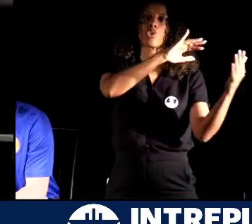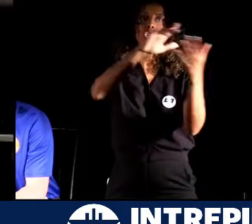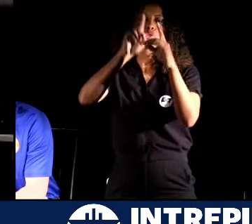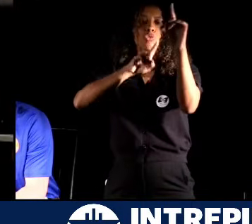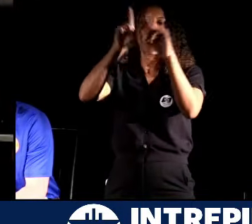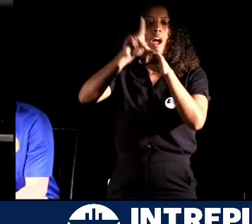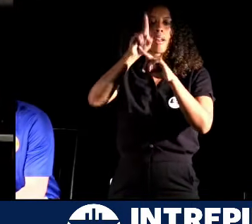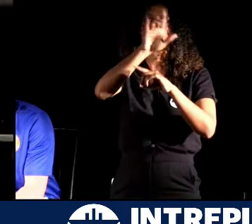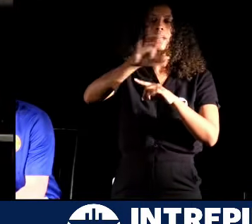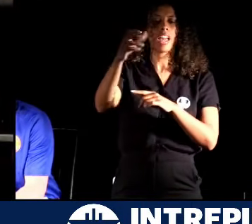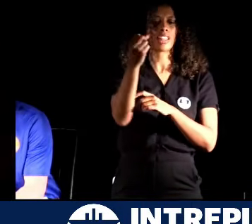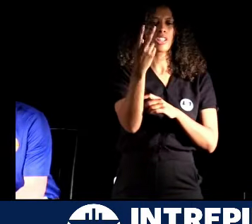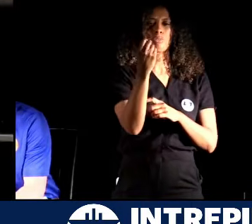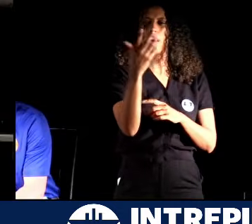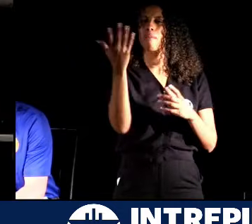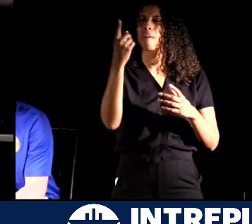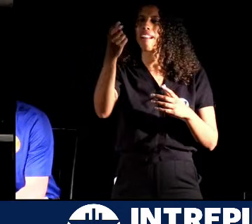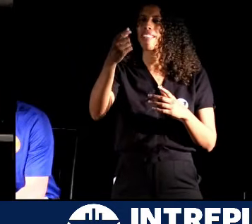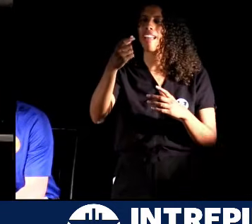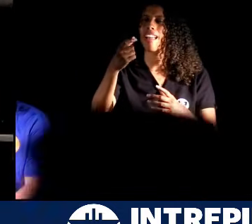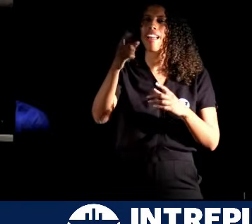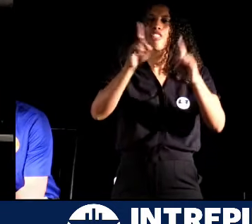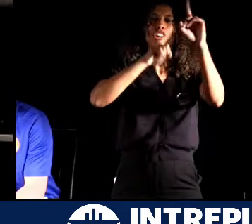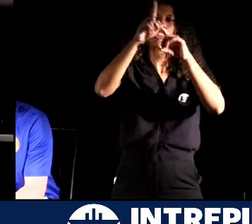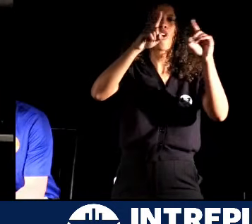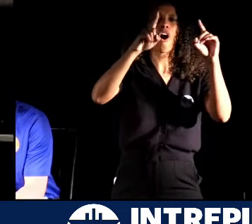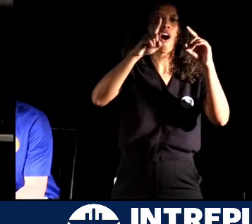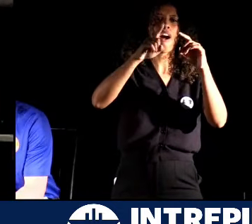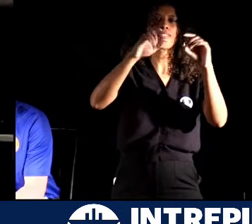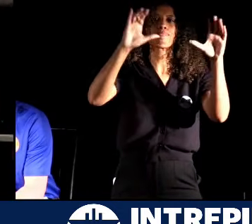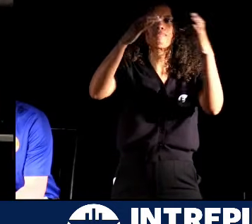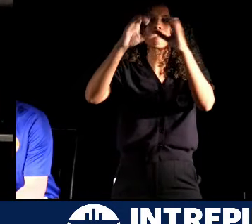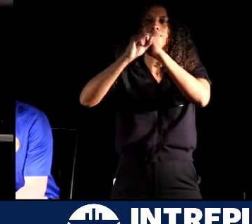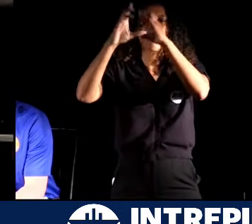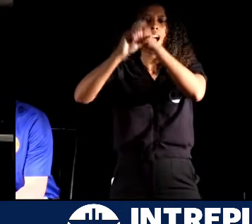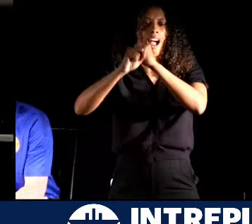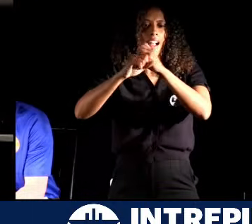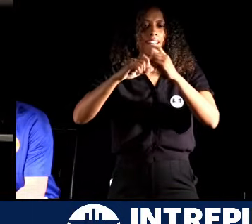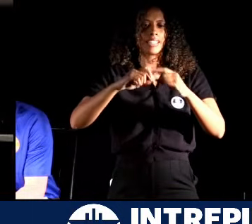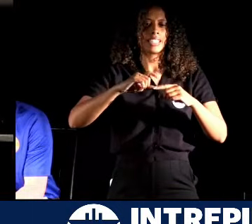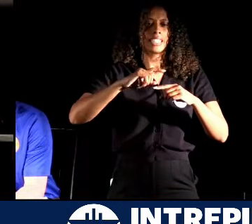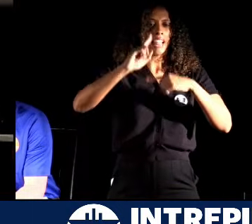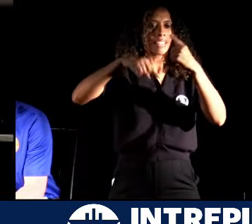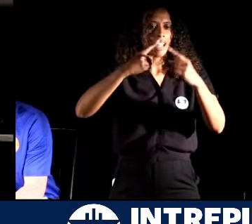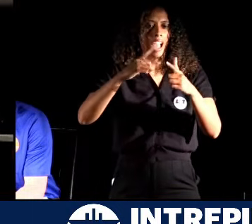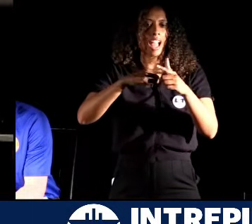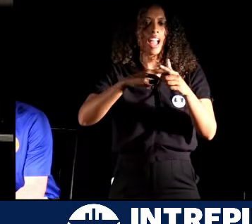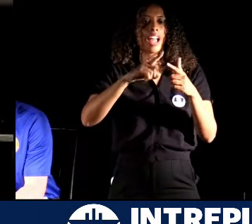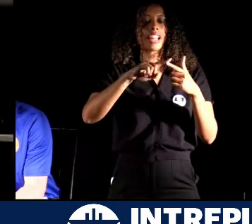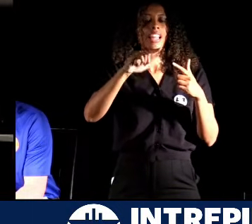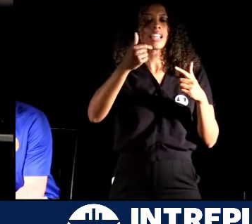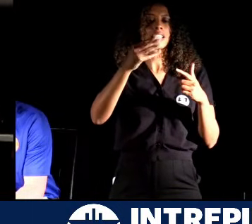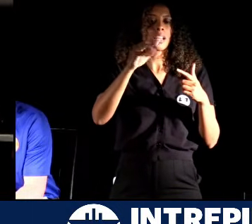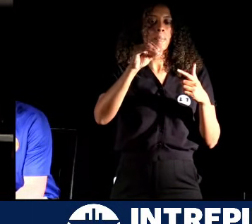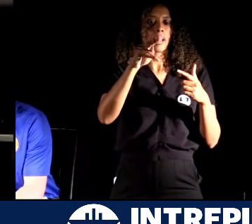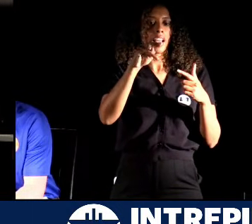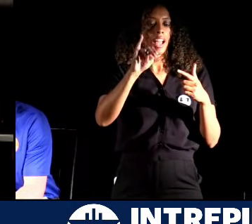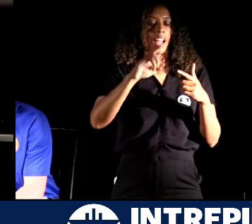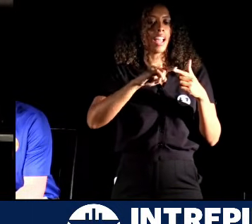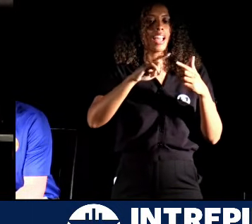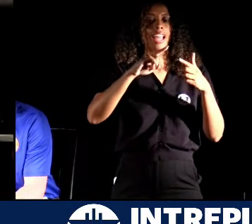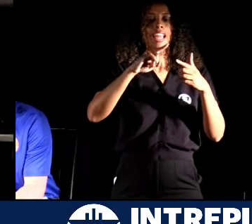the 12, what are they, the constellations, the signs. You have like Gemini, Cancer, for